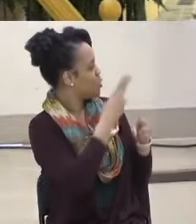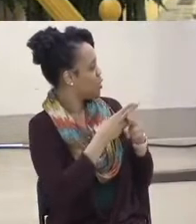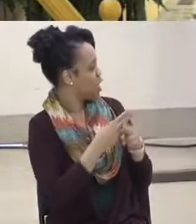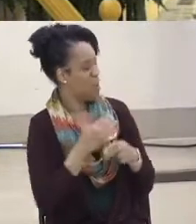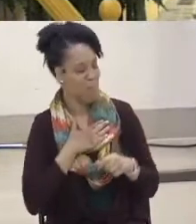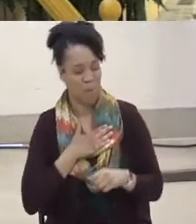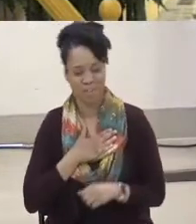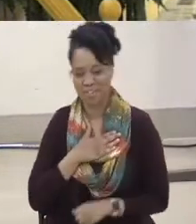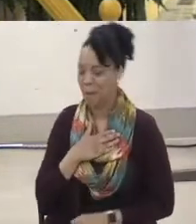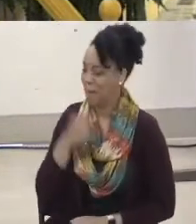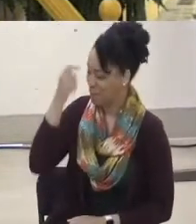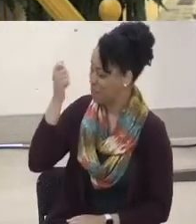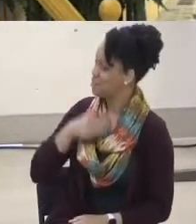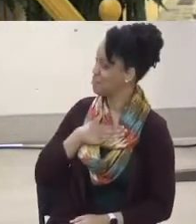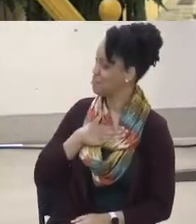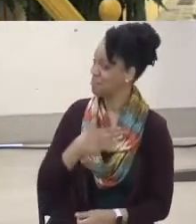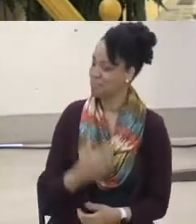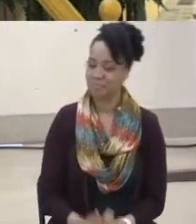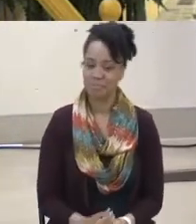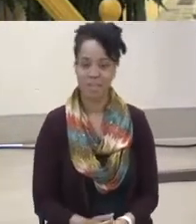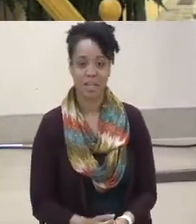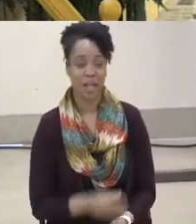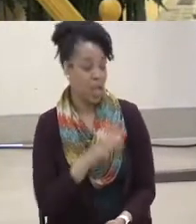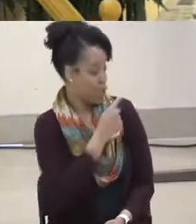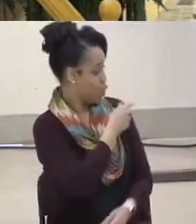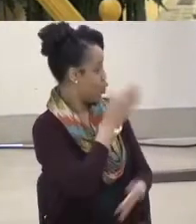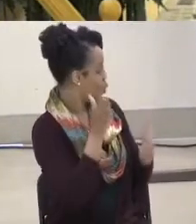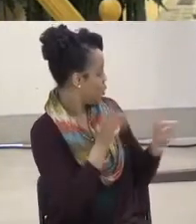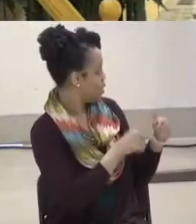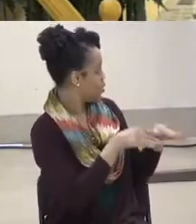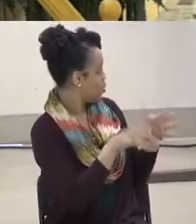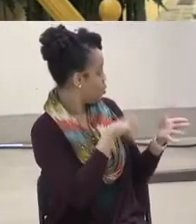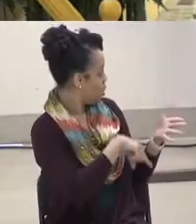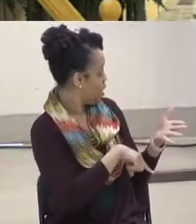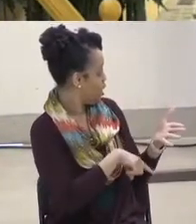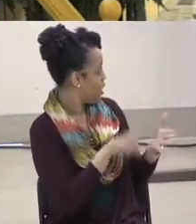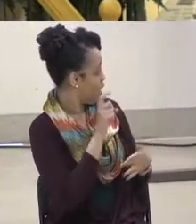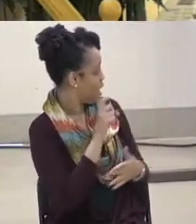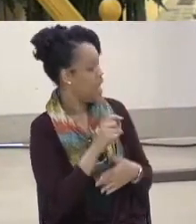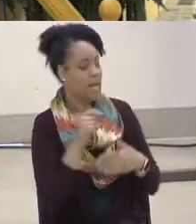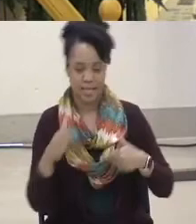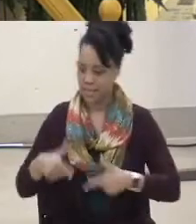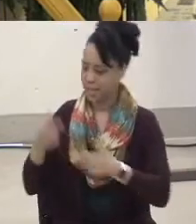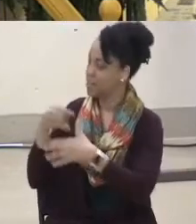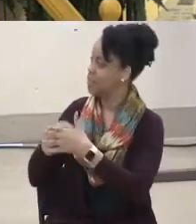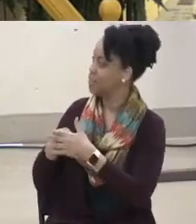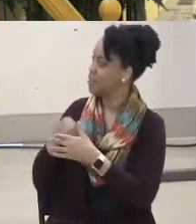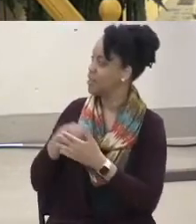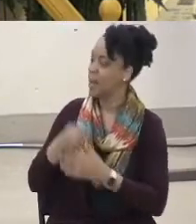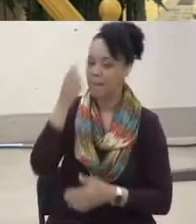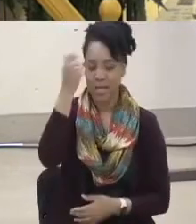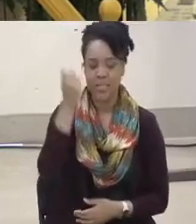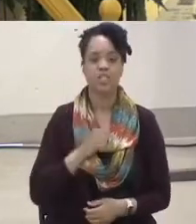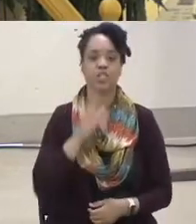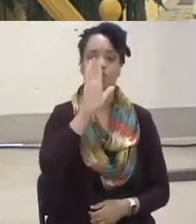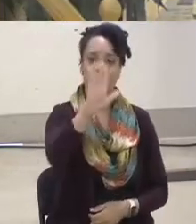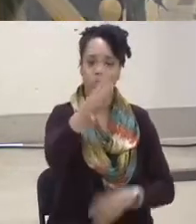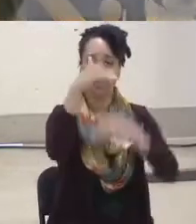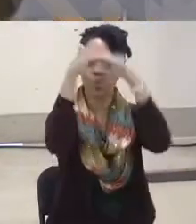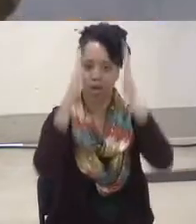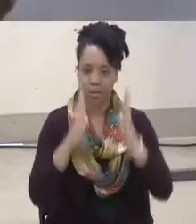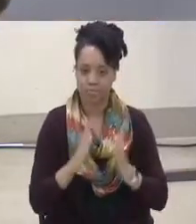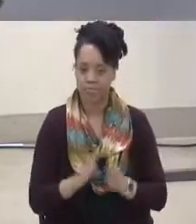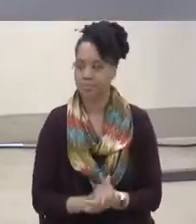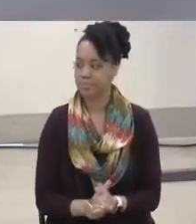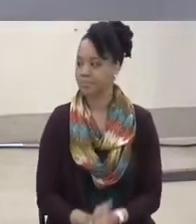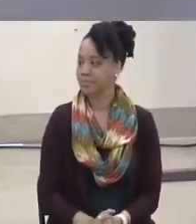mine. Es mía. Because it's yours. And you plan to do what in it? Live in it. Live in it. Planeo Because it's vivir. your house. Planeo vivir